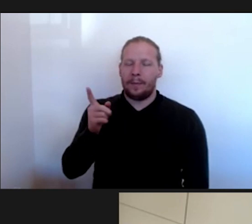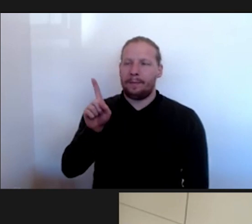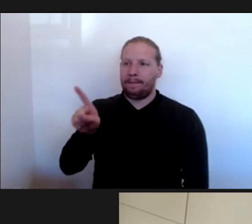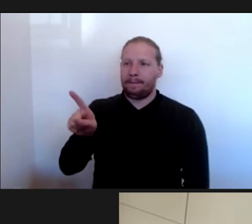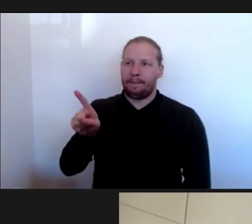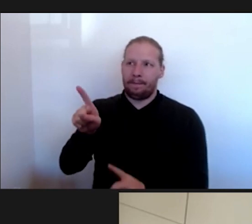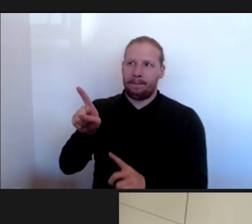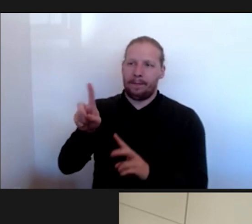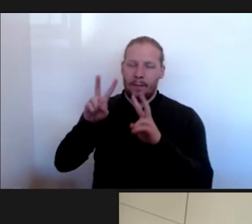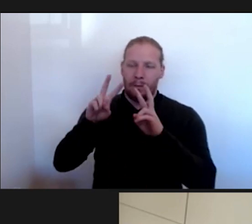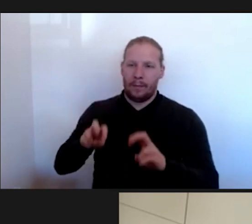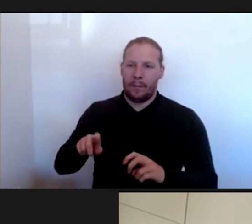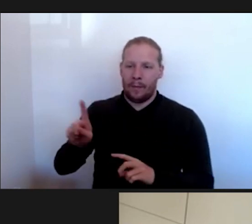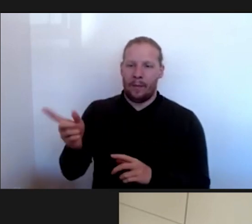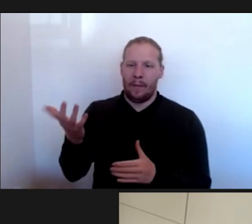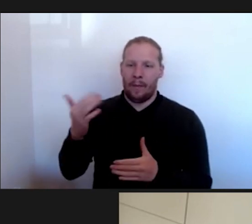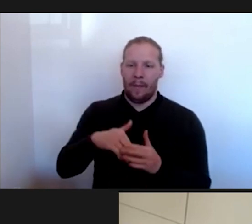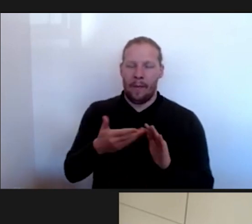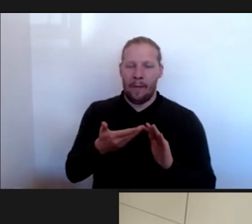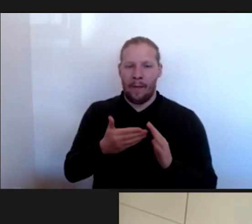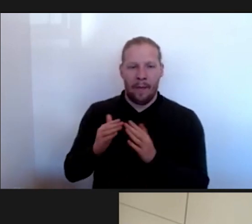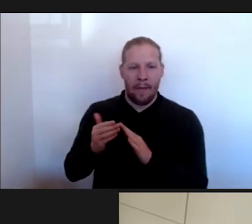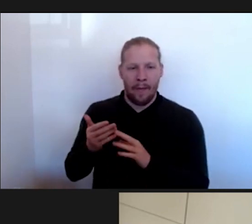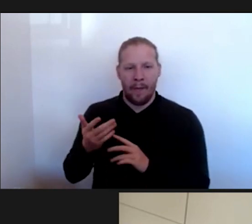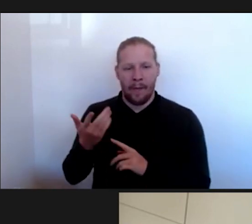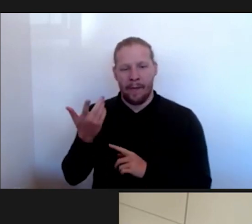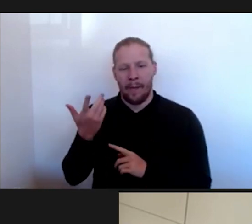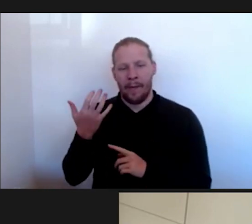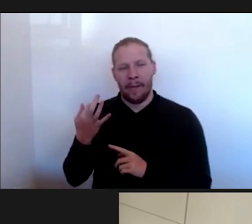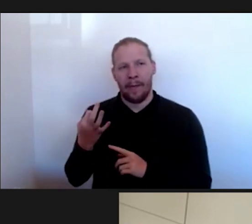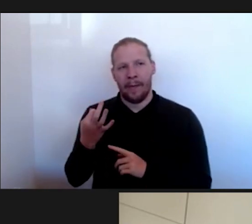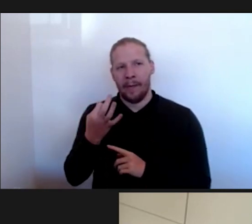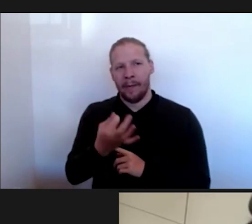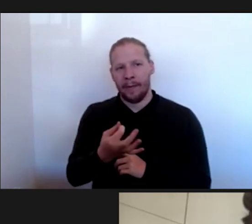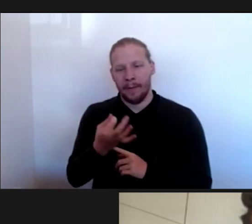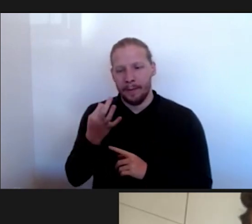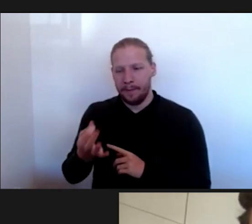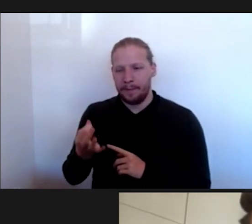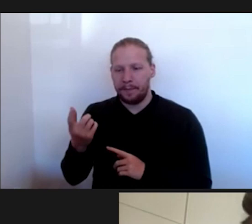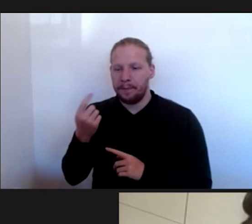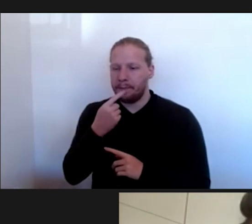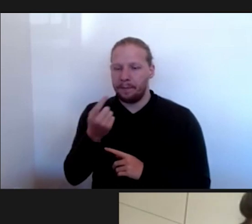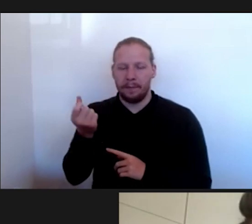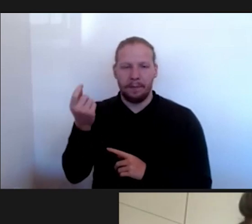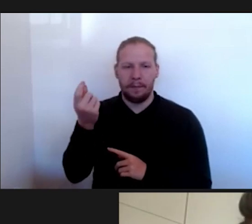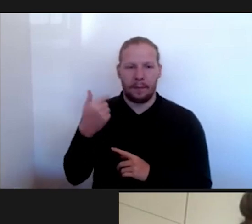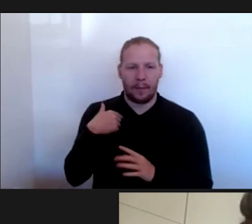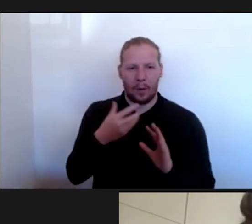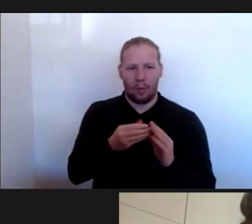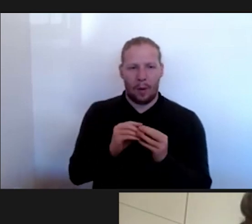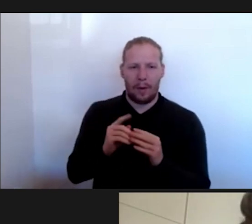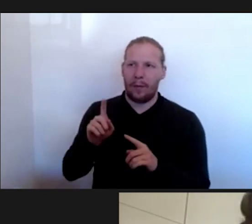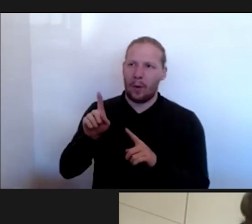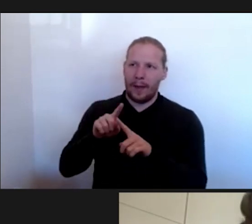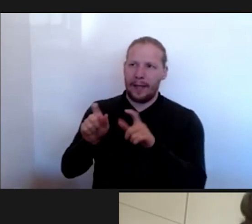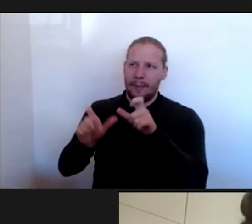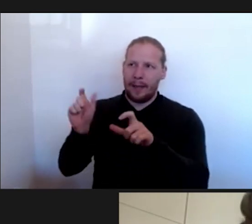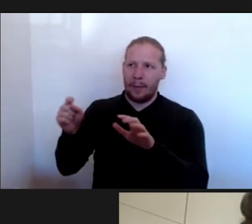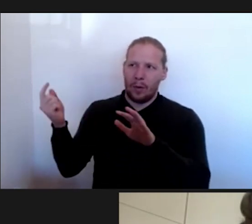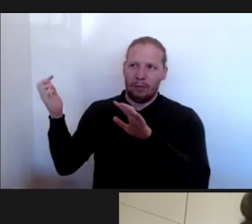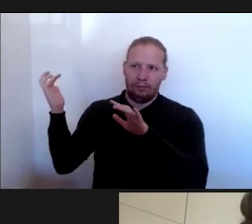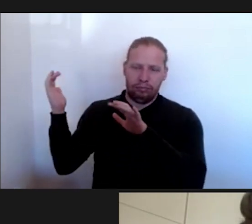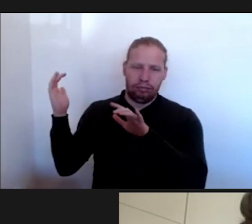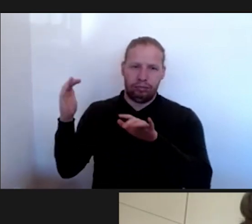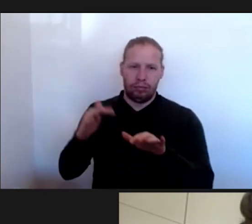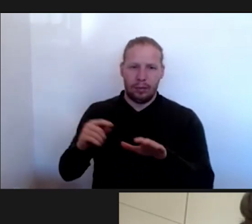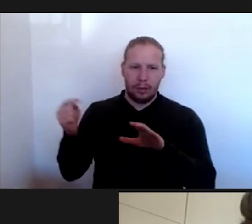we understand there are problems. It's to do with asylum seekers. We understand there are problems with asylum seekers in New Zealand. What is it? Do you want